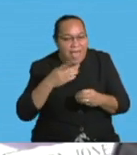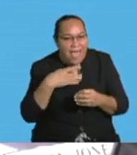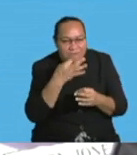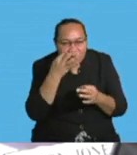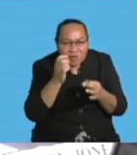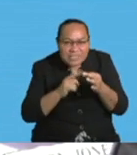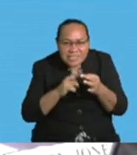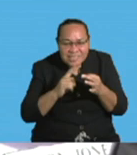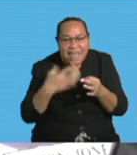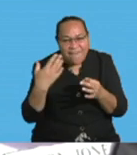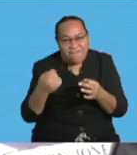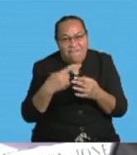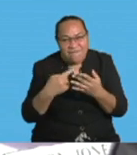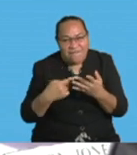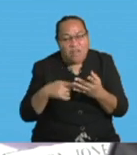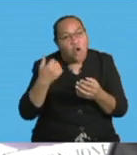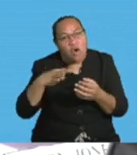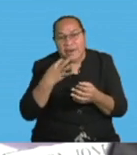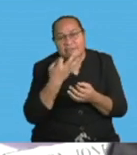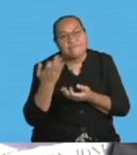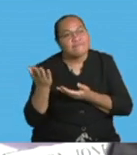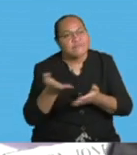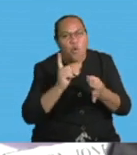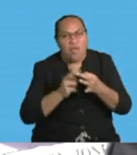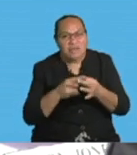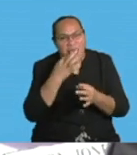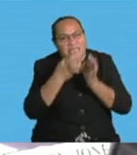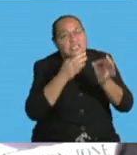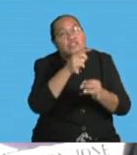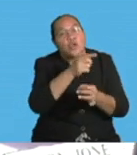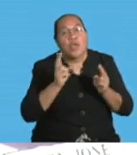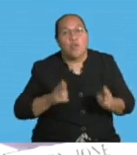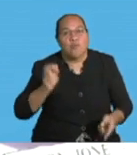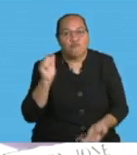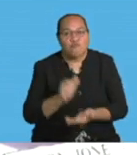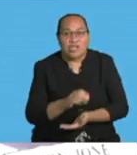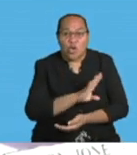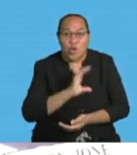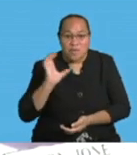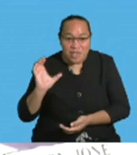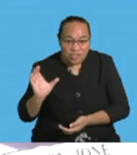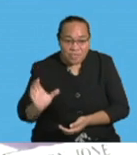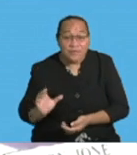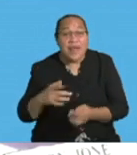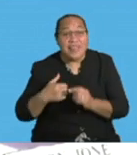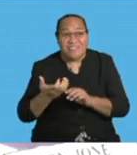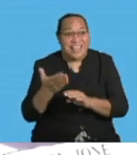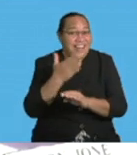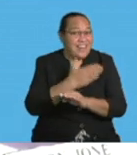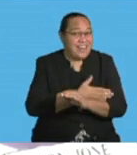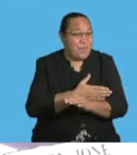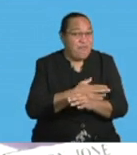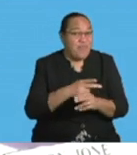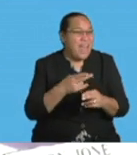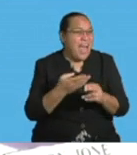had, and those queries have been sent to the Human Rights Commission. They've sent it on to the former management. As you know, there's been an entire